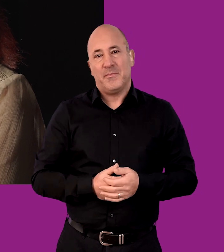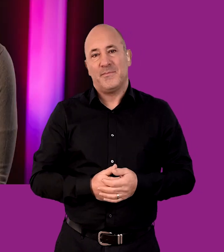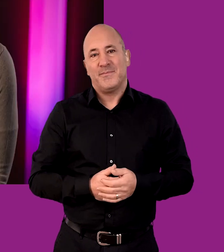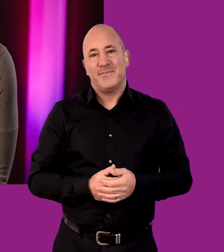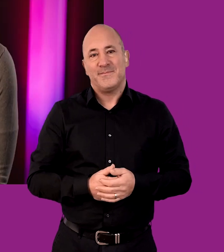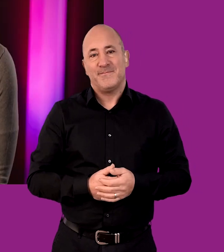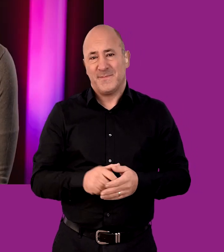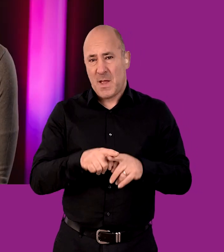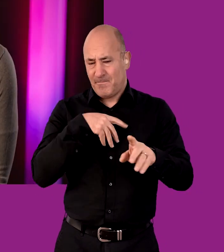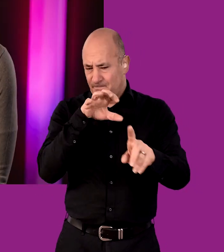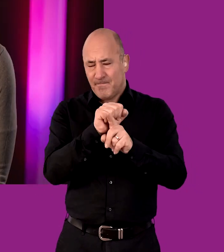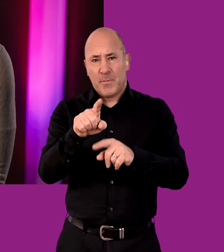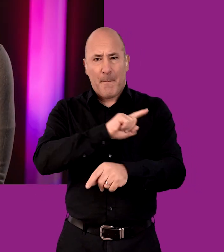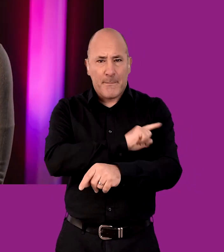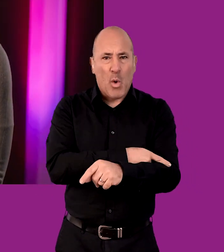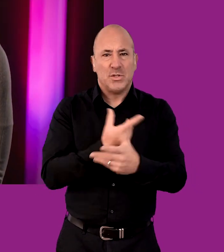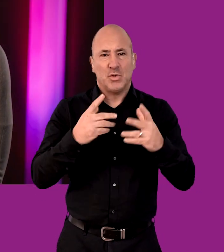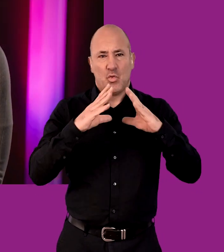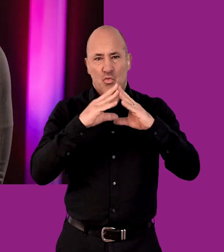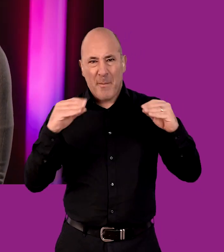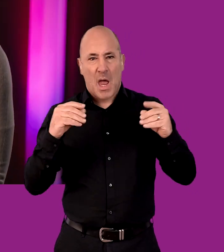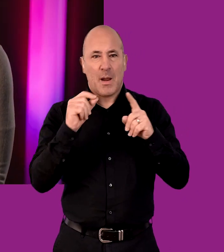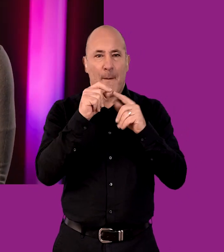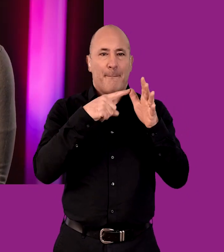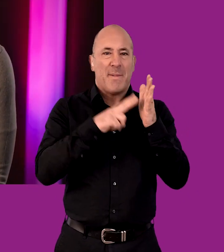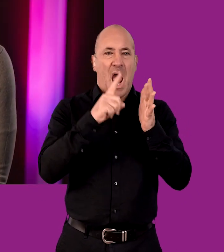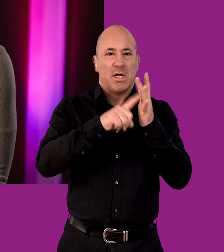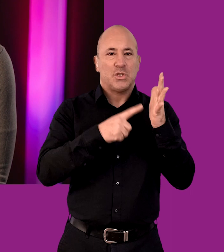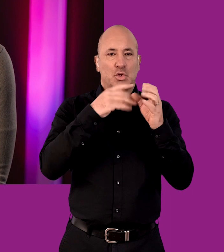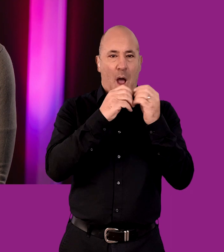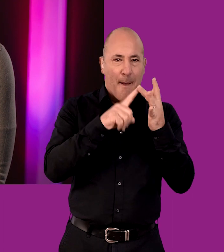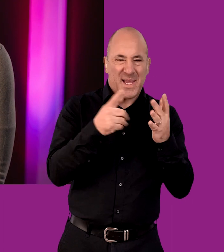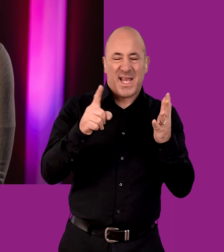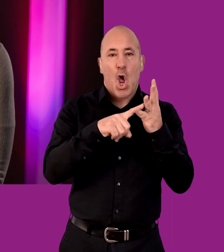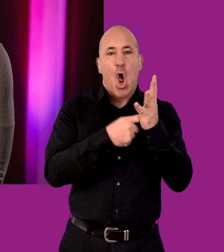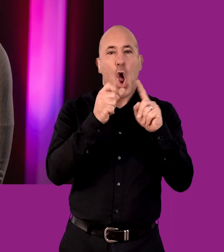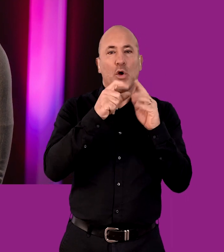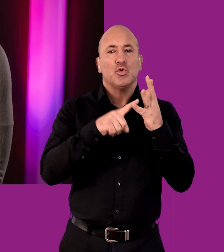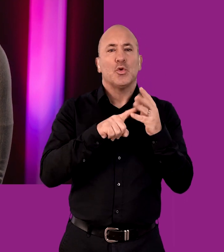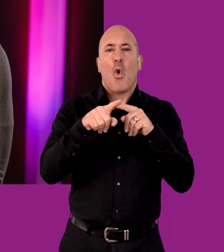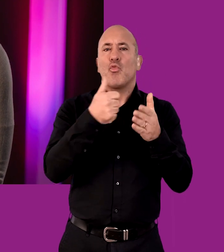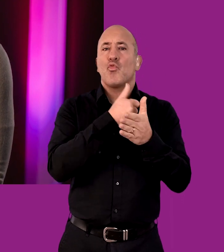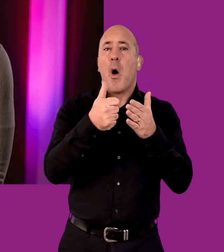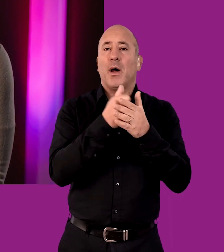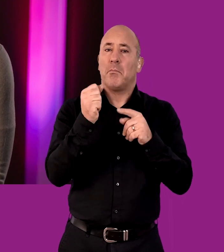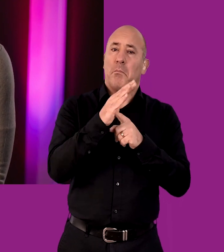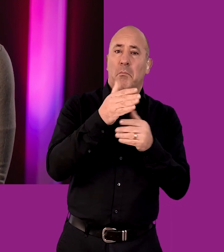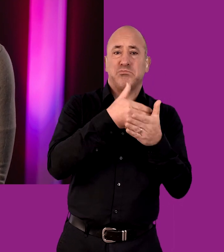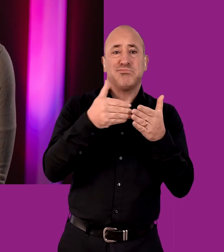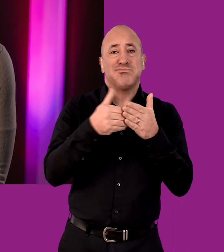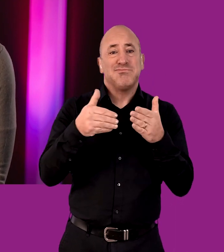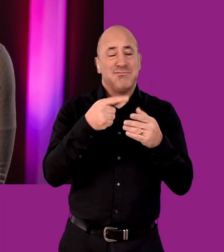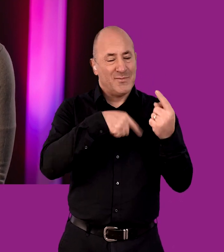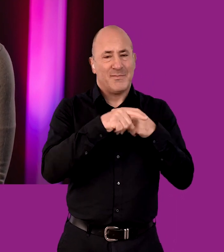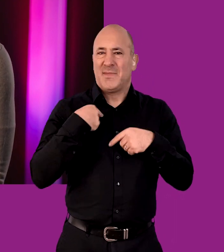2011. We can also see that Polish, Romanian, Punjabi and Urdu were the most common main languages for people